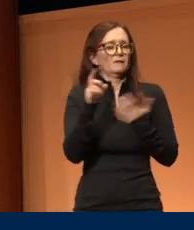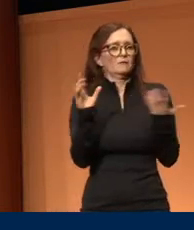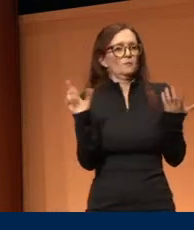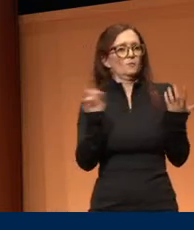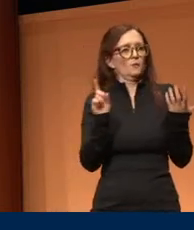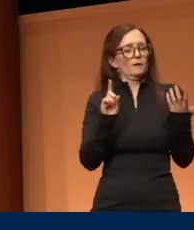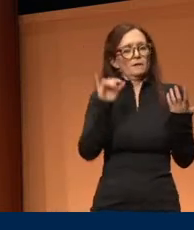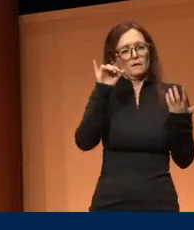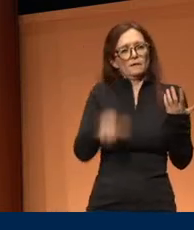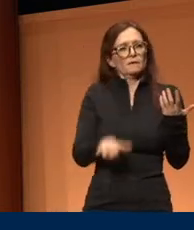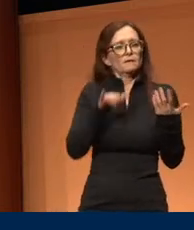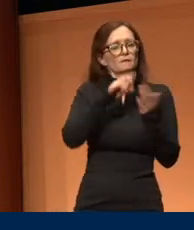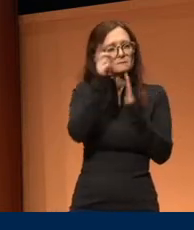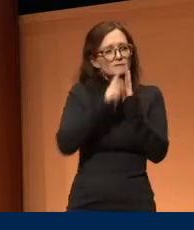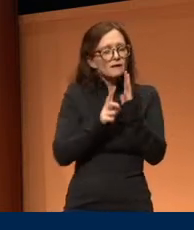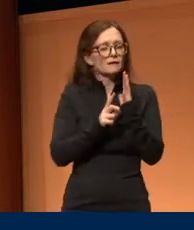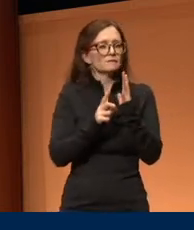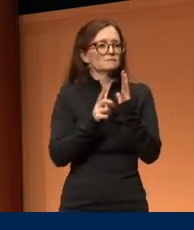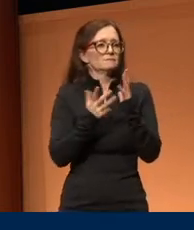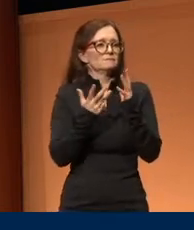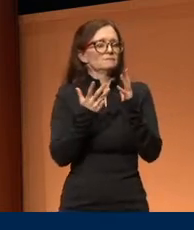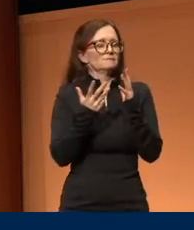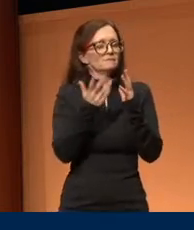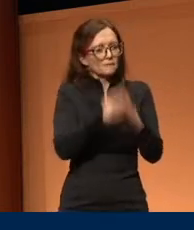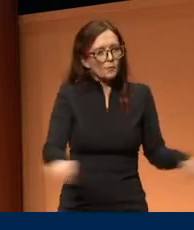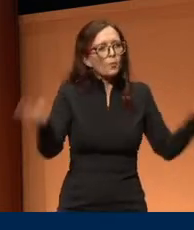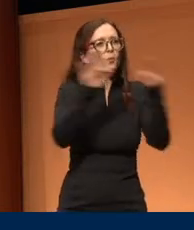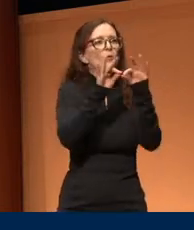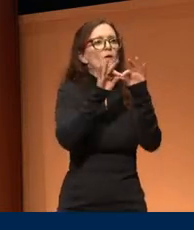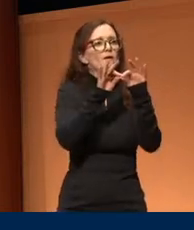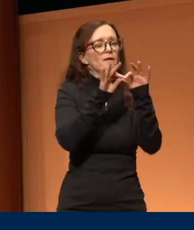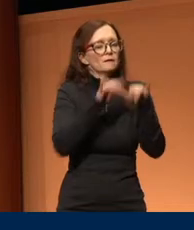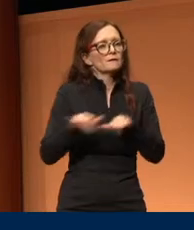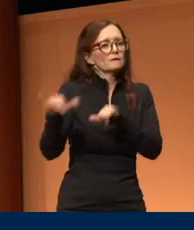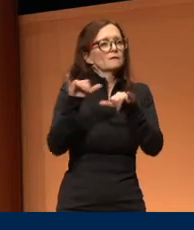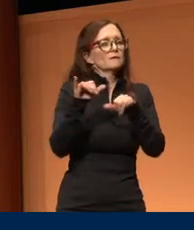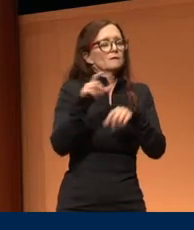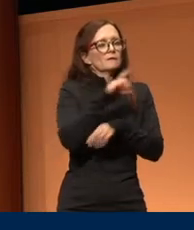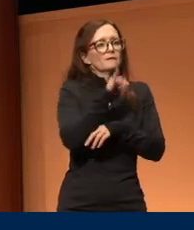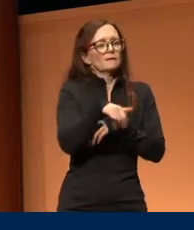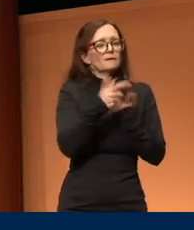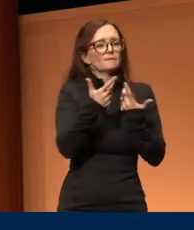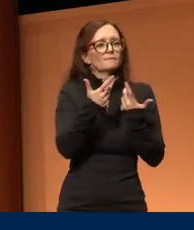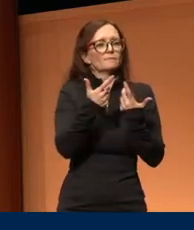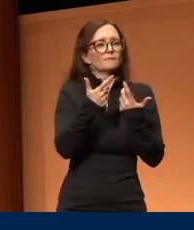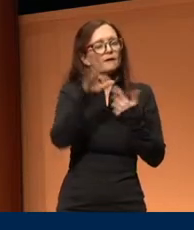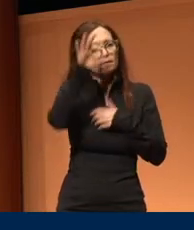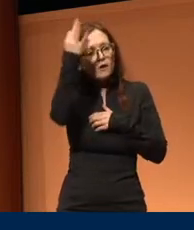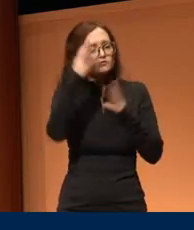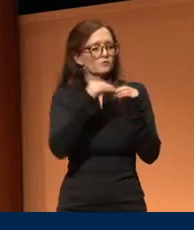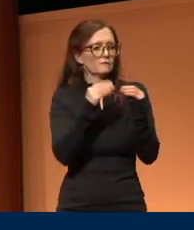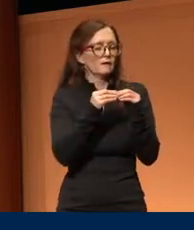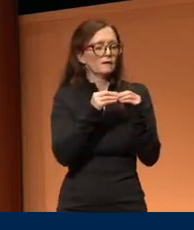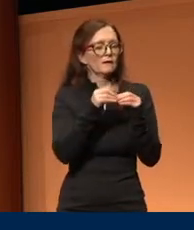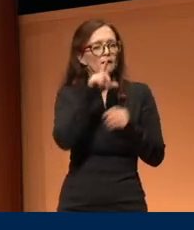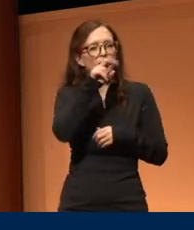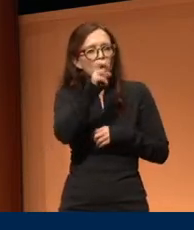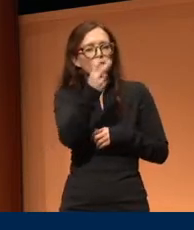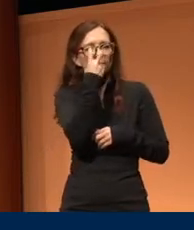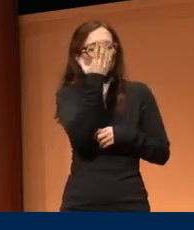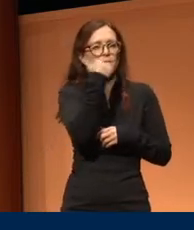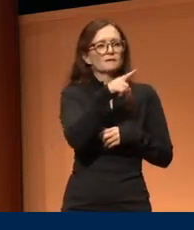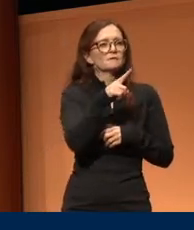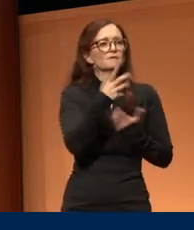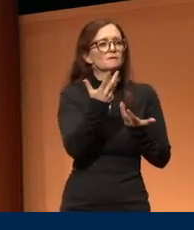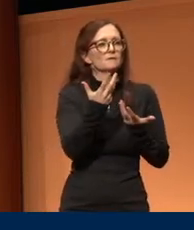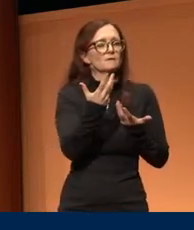the institutional design matters. I doubt that love was ever completely blind in the French conventions because of the